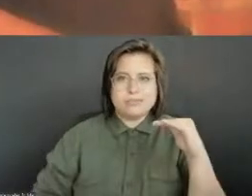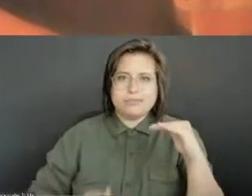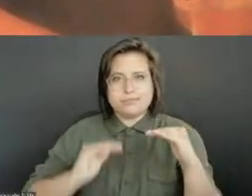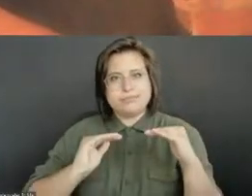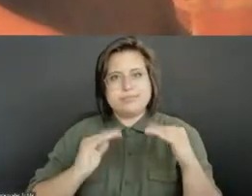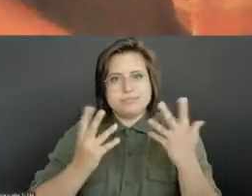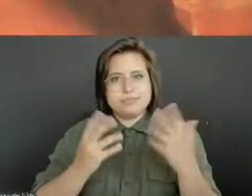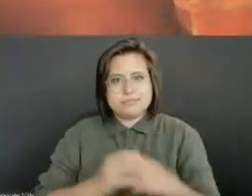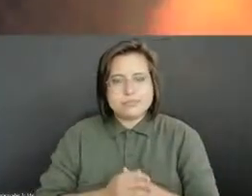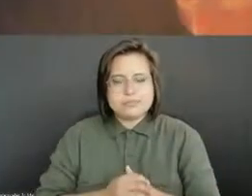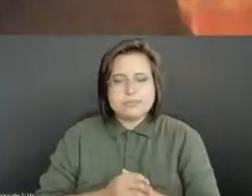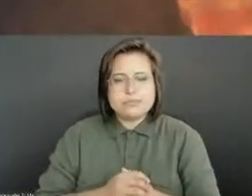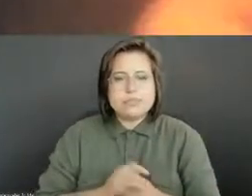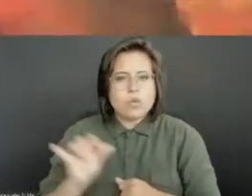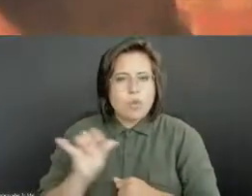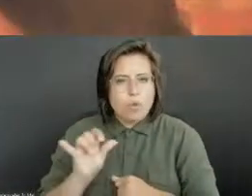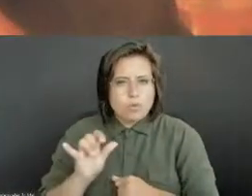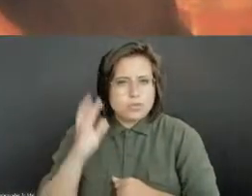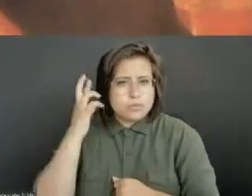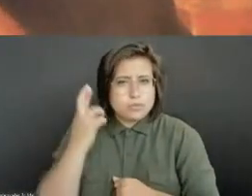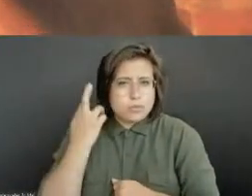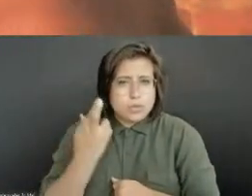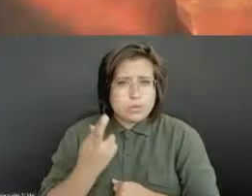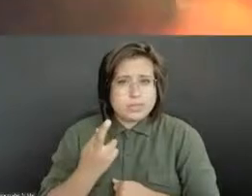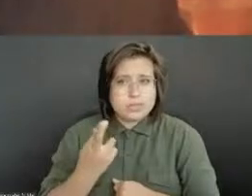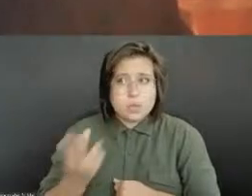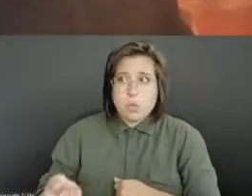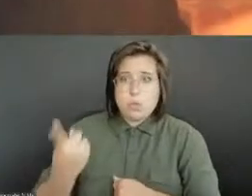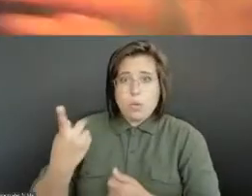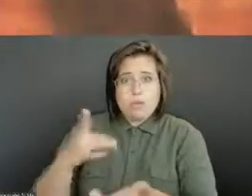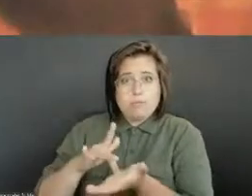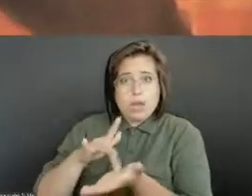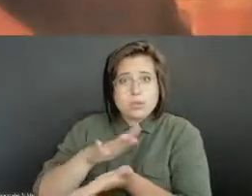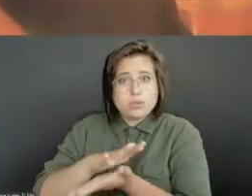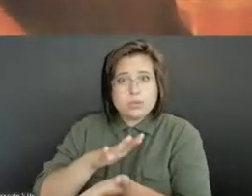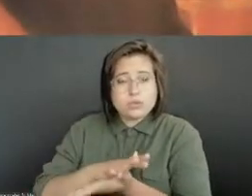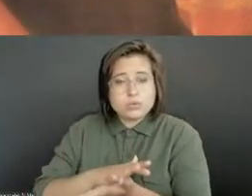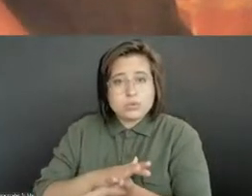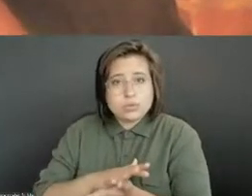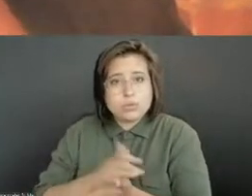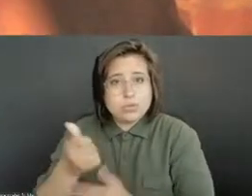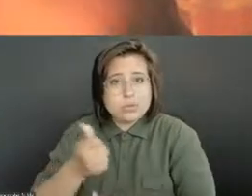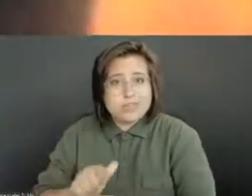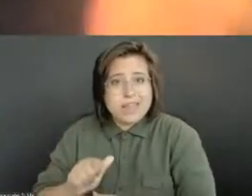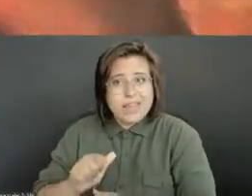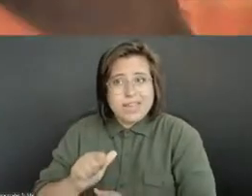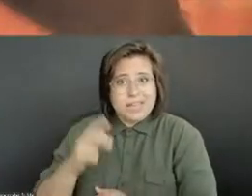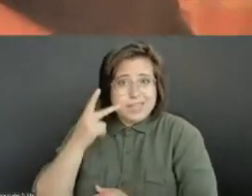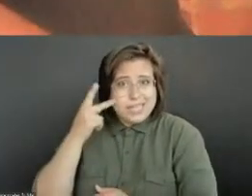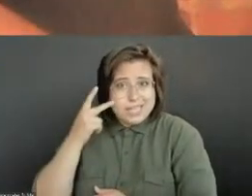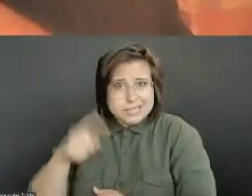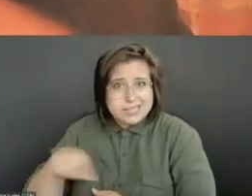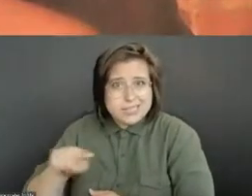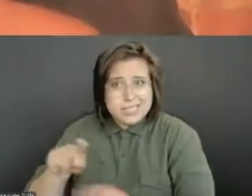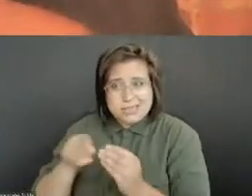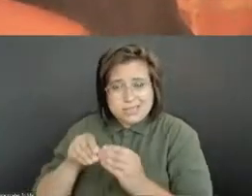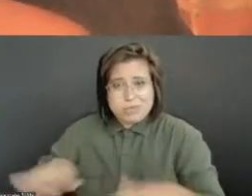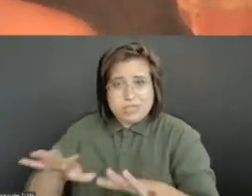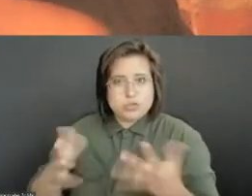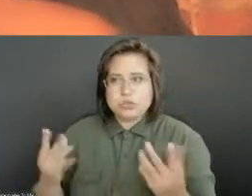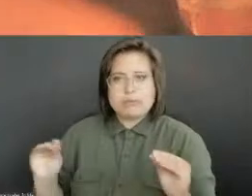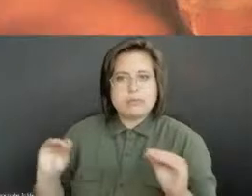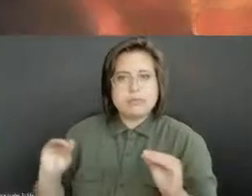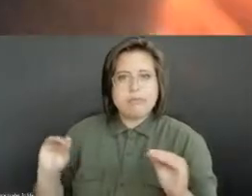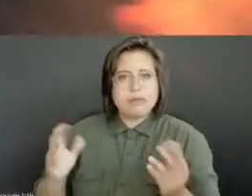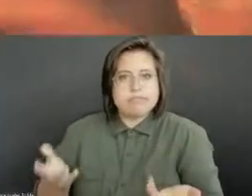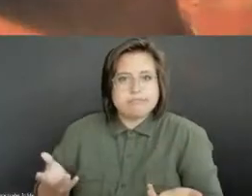came to my attention that there's not a single medical school on any of the Indian reservations. So those are the kinds of things that